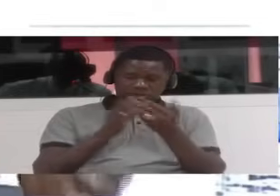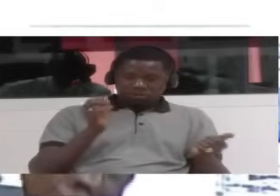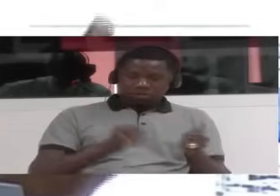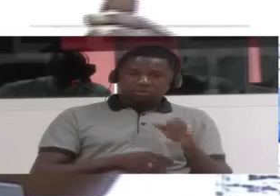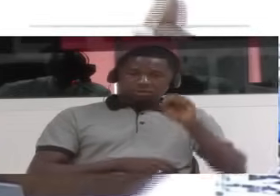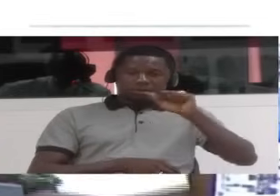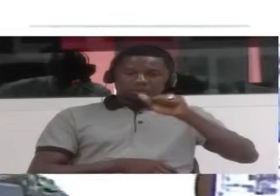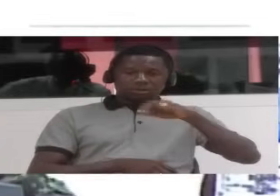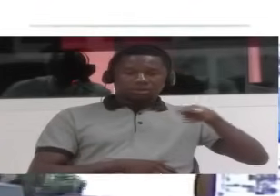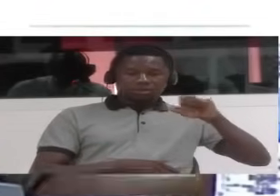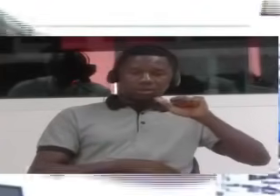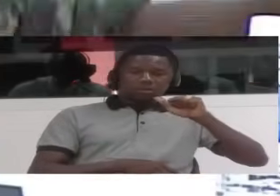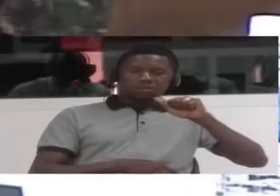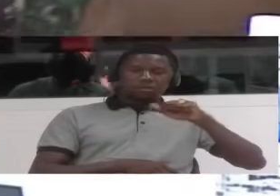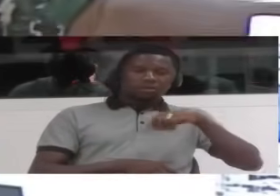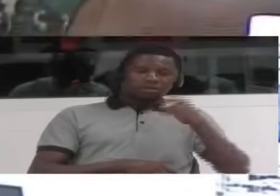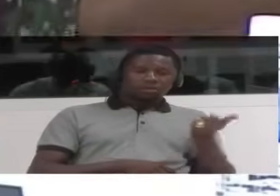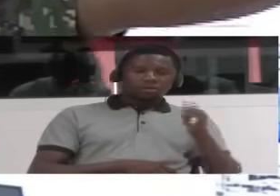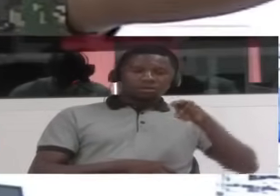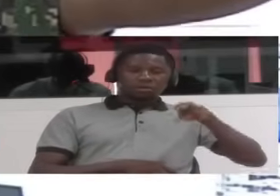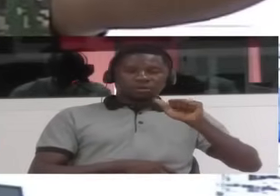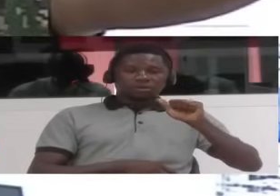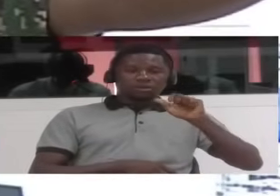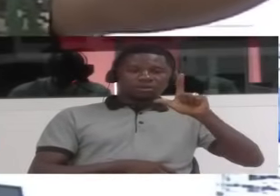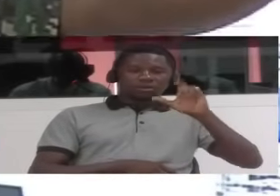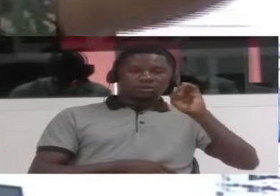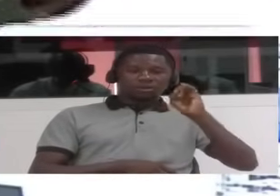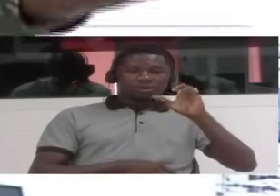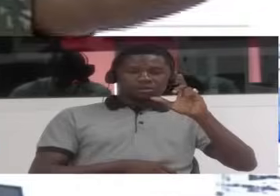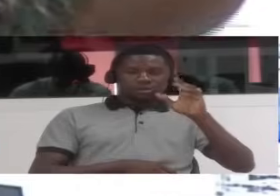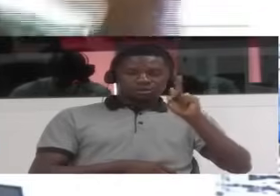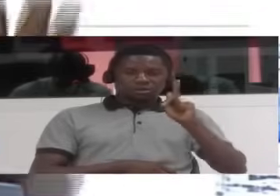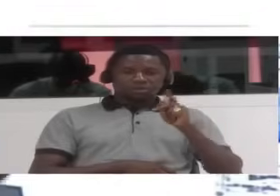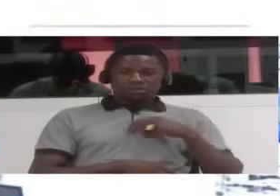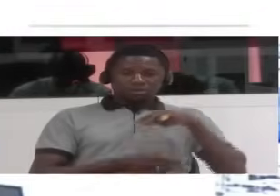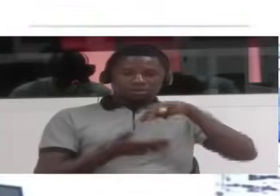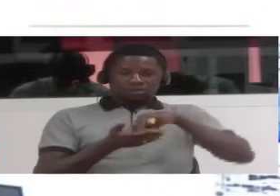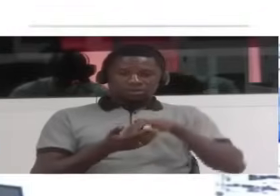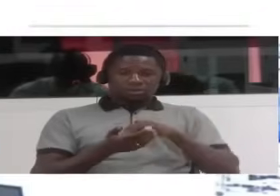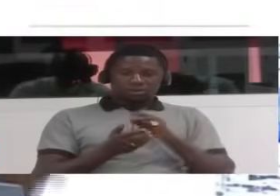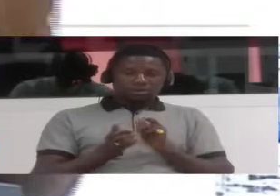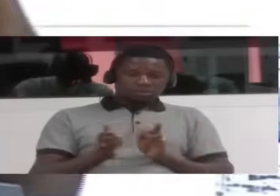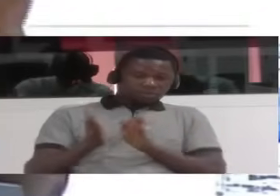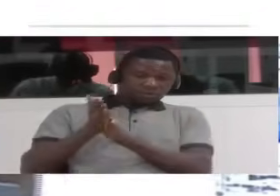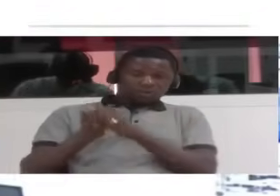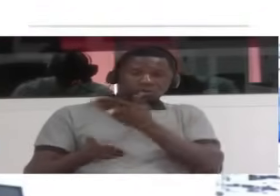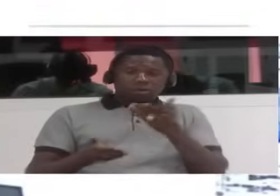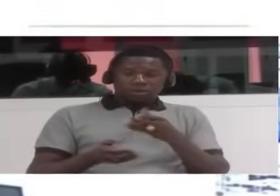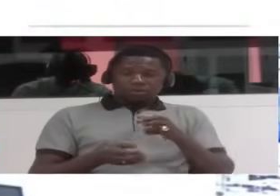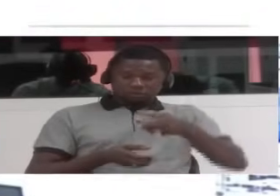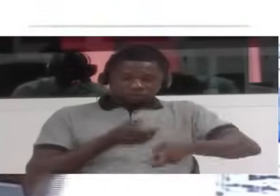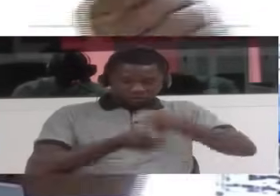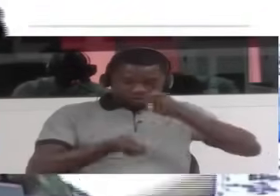Sana Manjang, Malik Jata. We are standing a distance where the well was. You will bring the